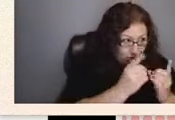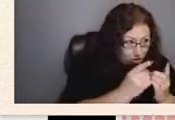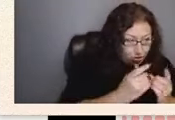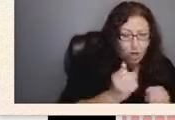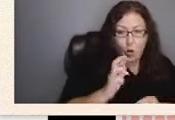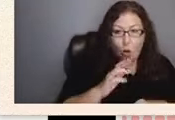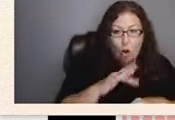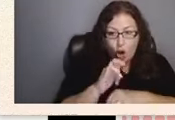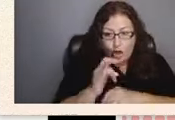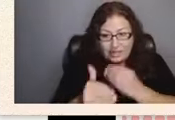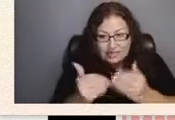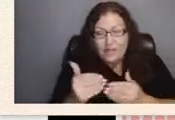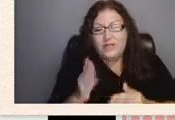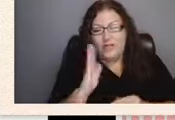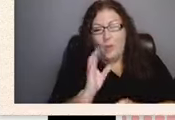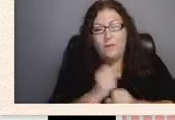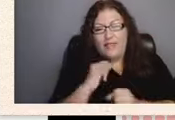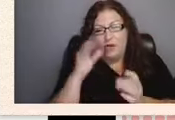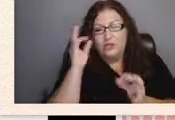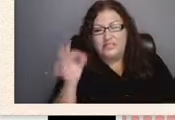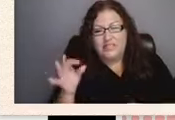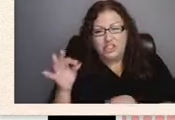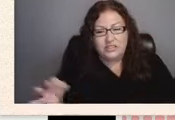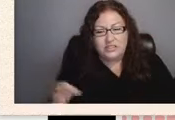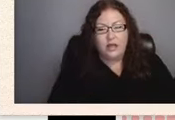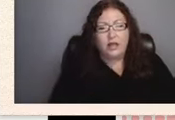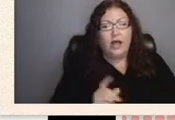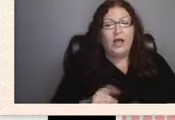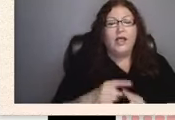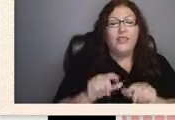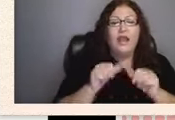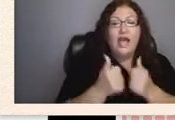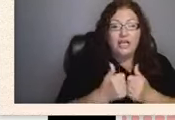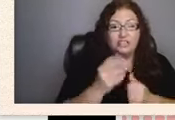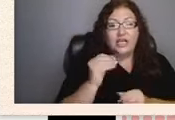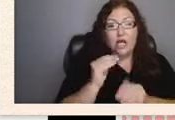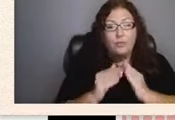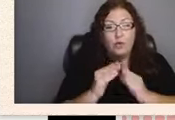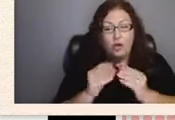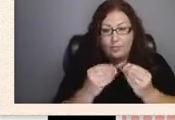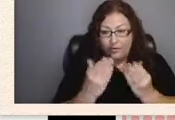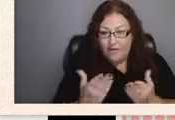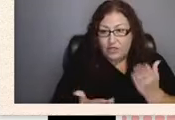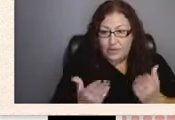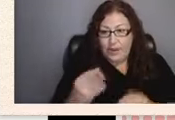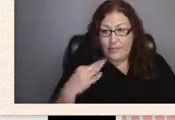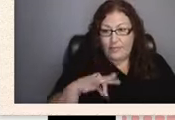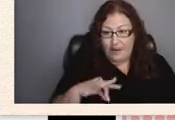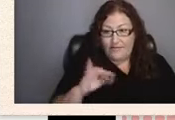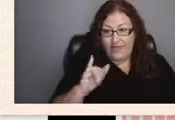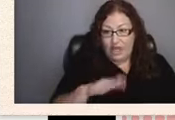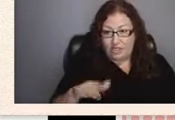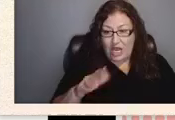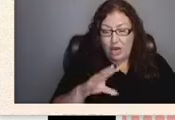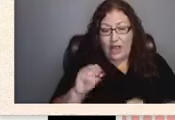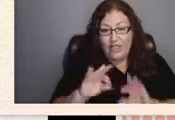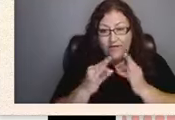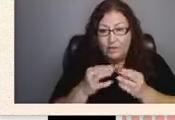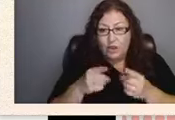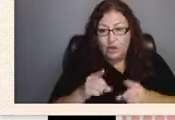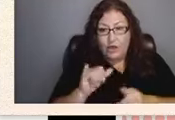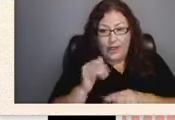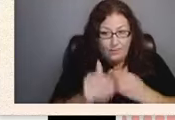They'll make those decisions. And then agencies and community providers that may benefit the child and family during the process,